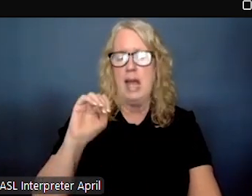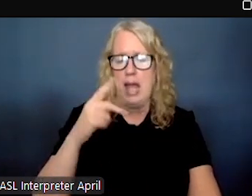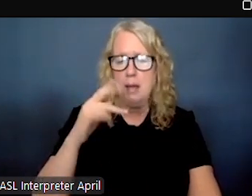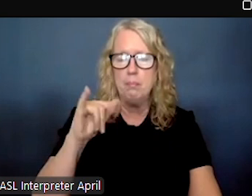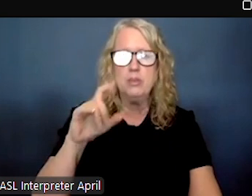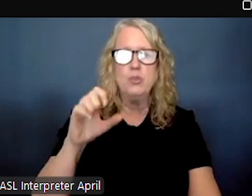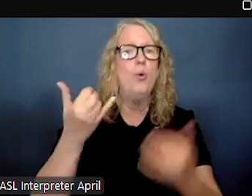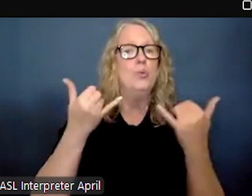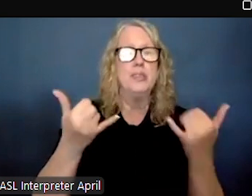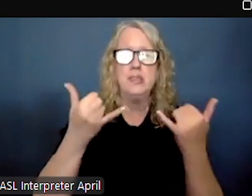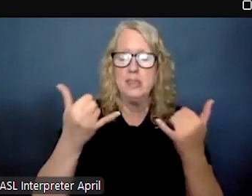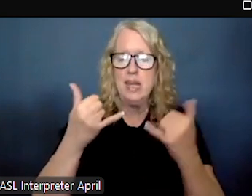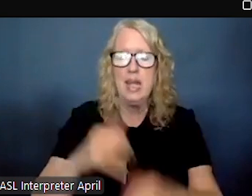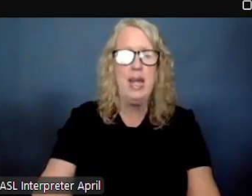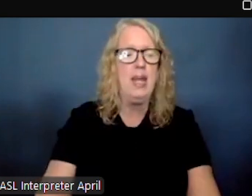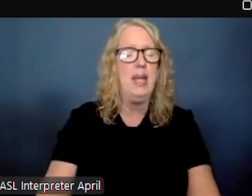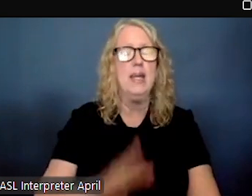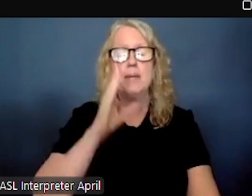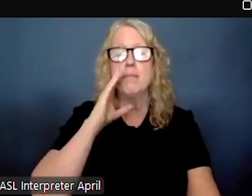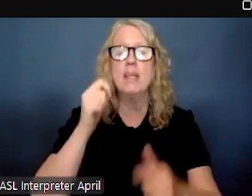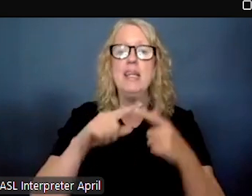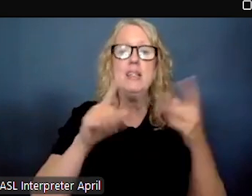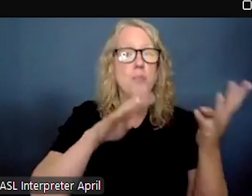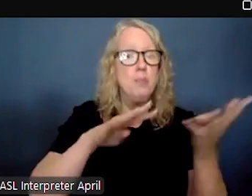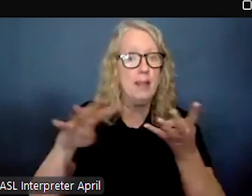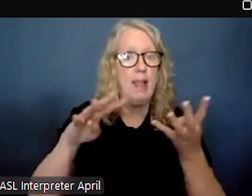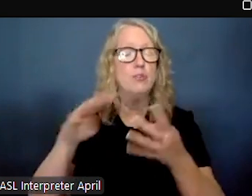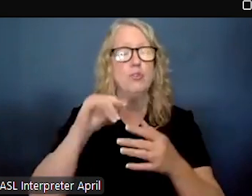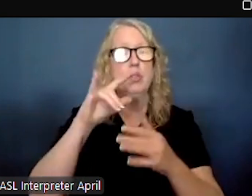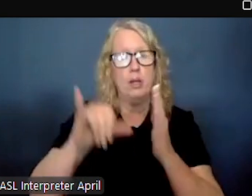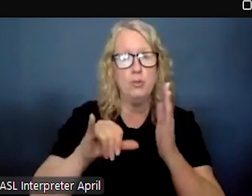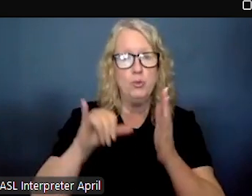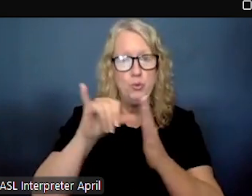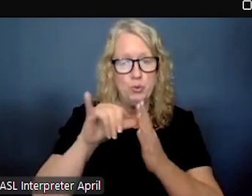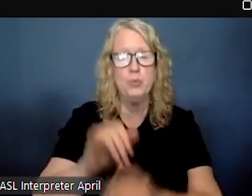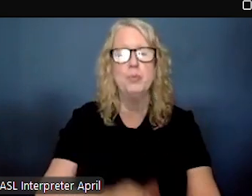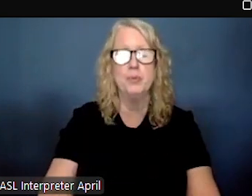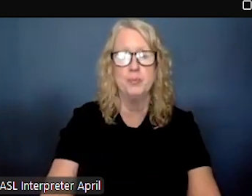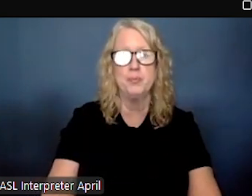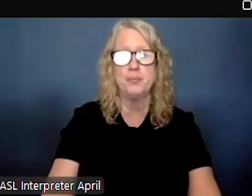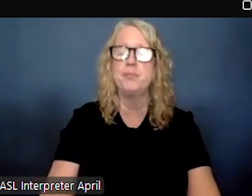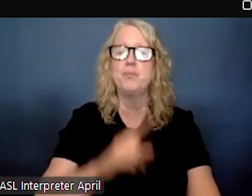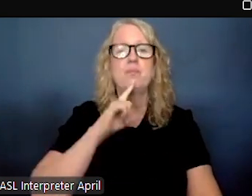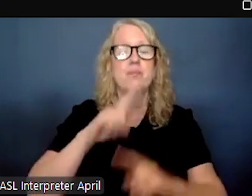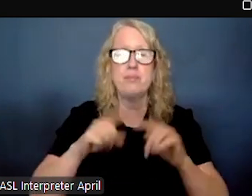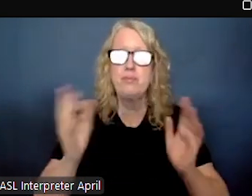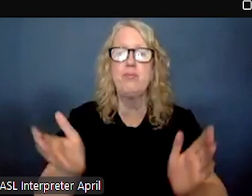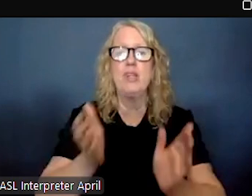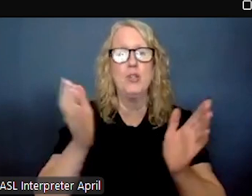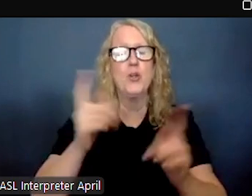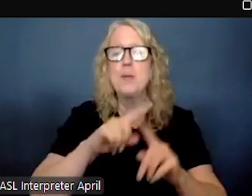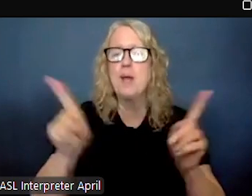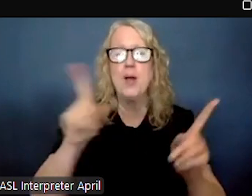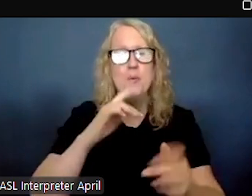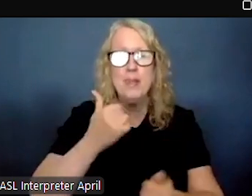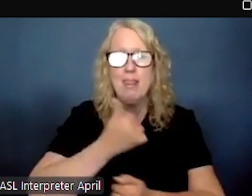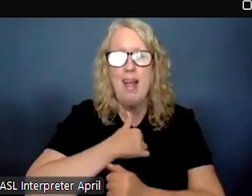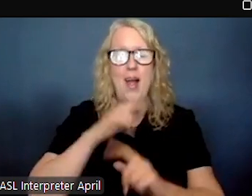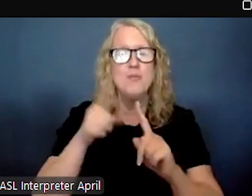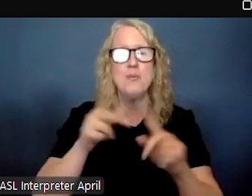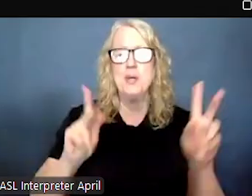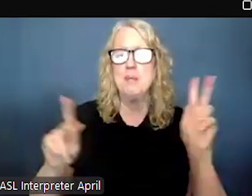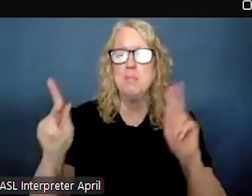episodes, today's episodes. It's being live streamed on YouTube. So we encourage that, but we love when